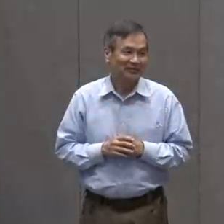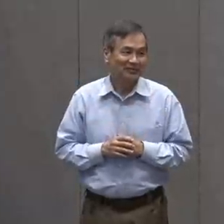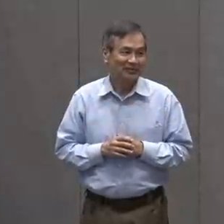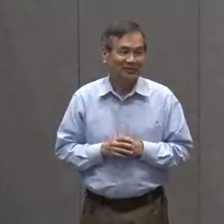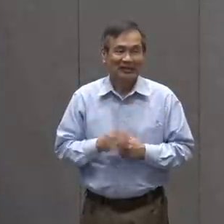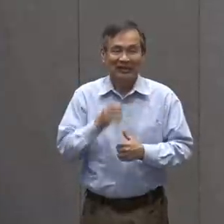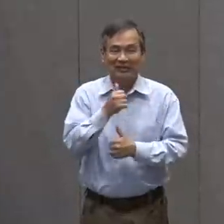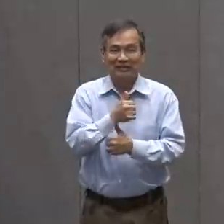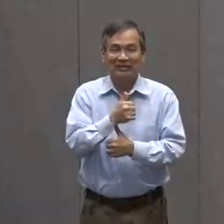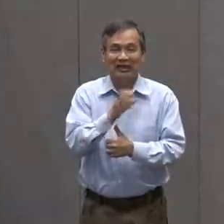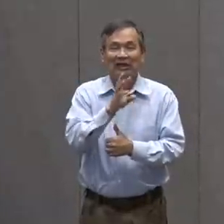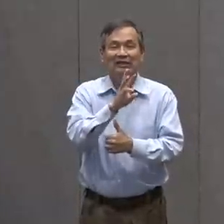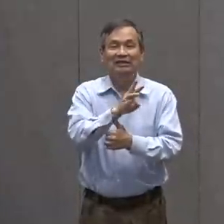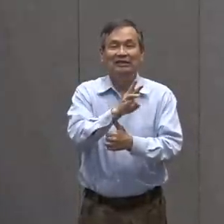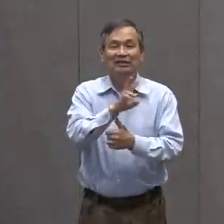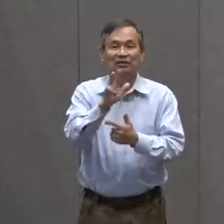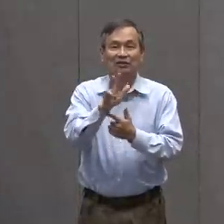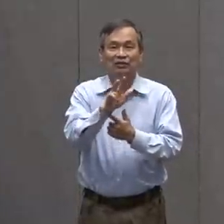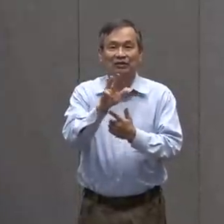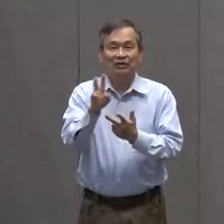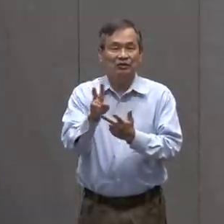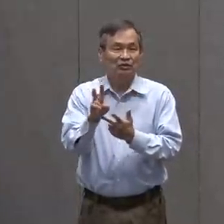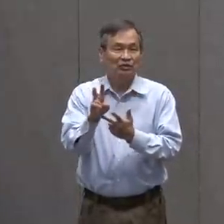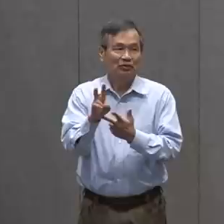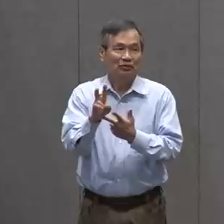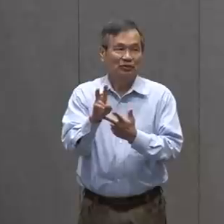I have a 6, a 3, and a 2.